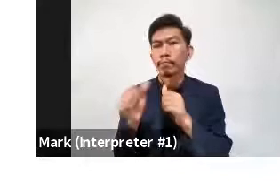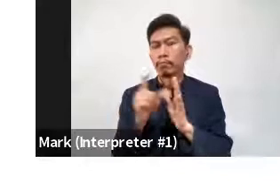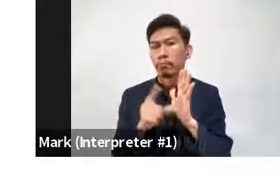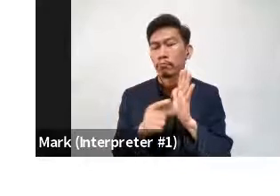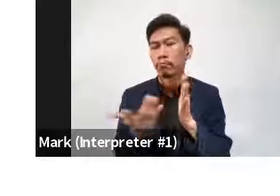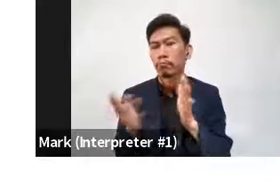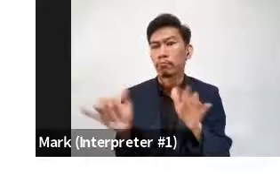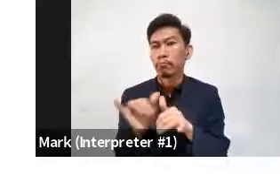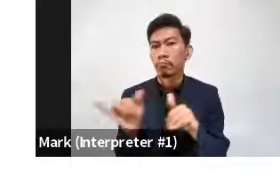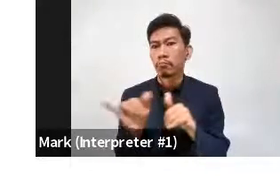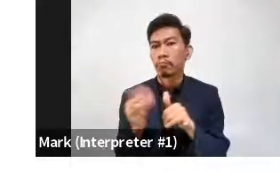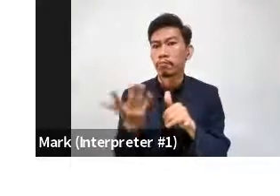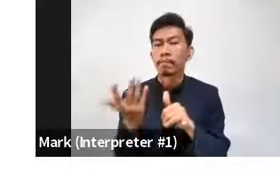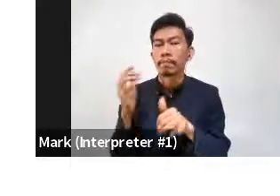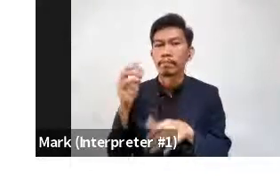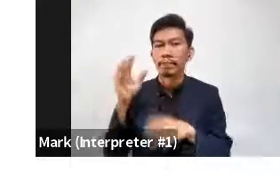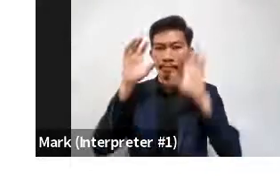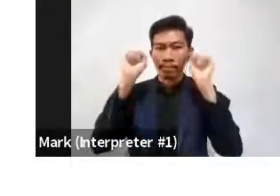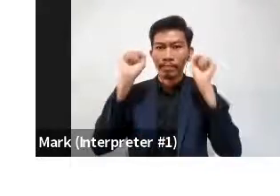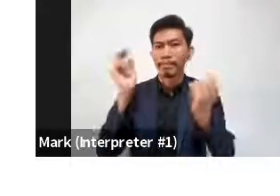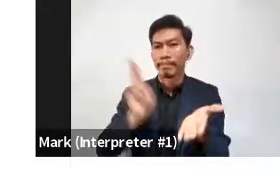even with the president signing it